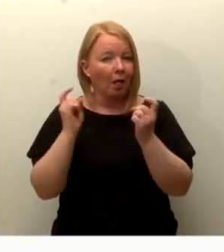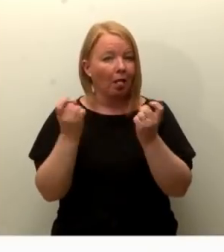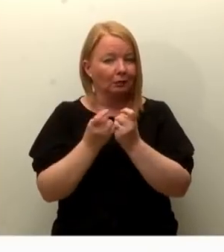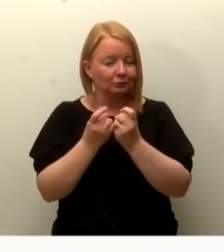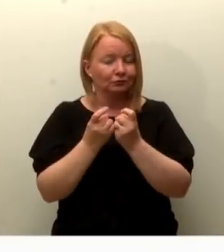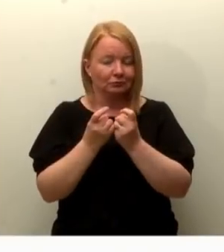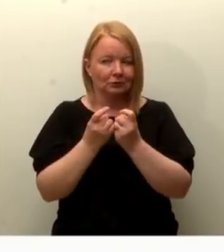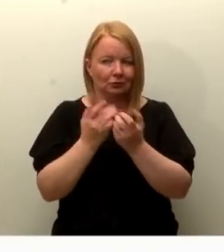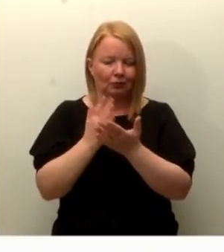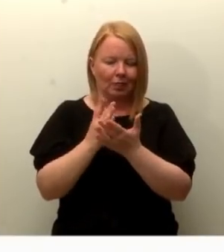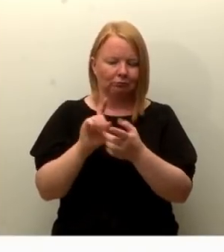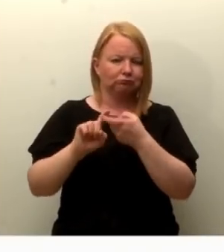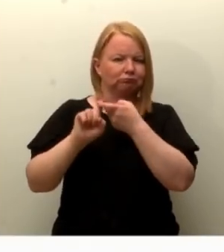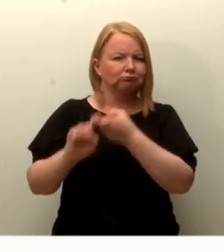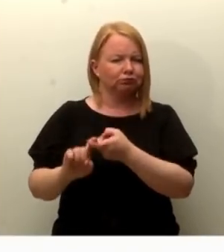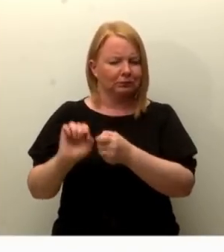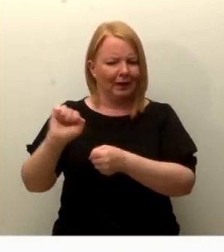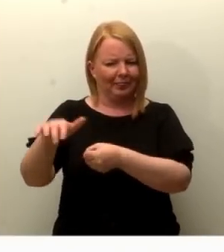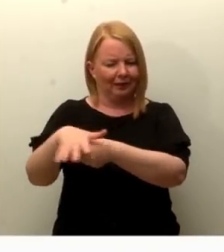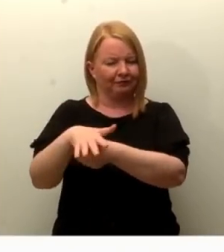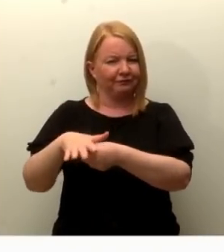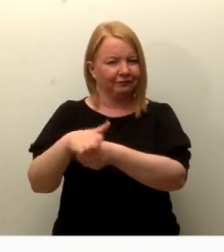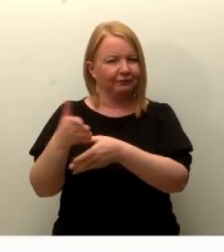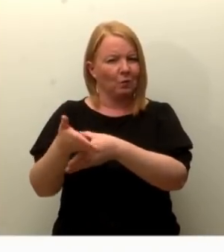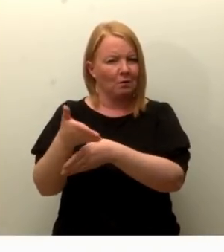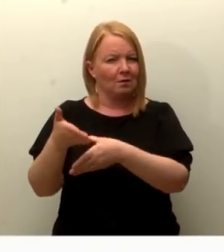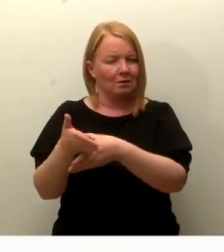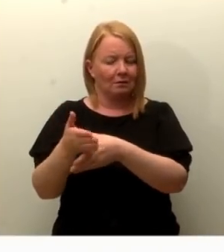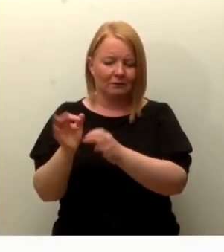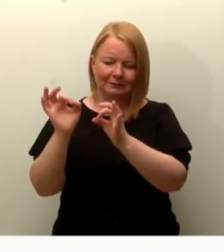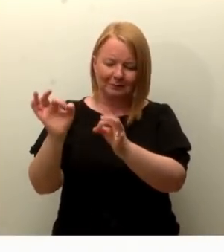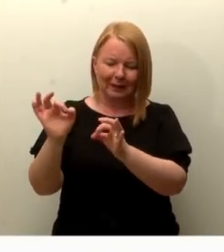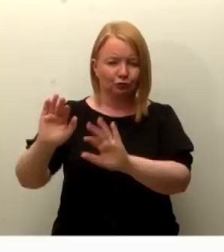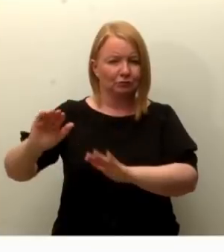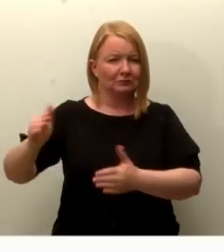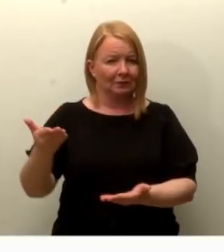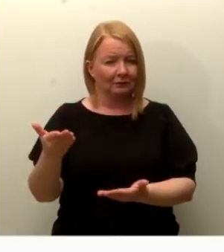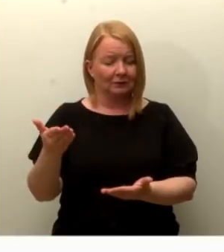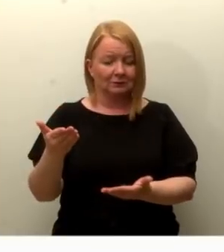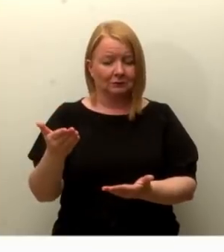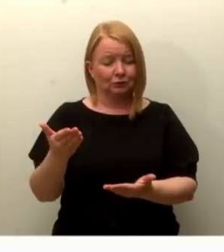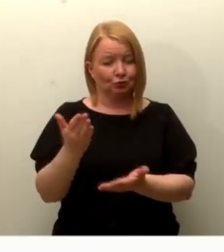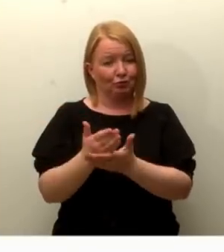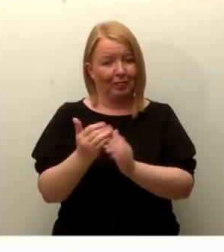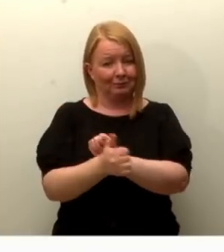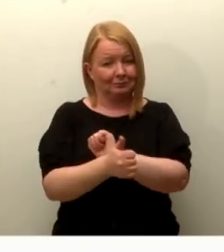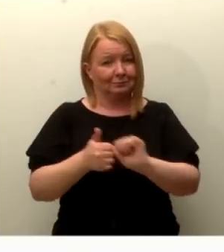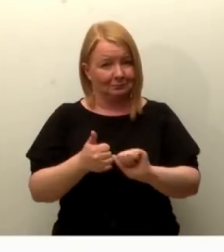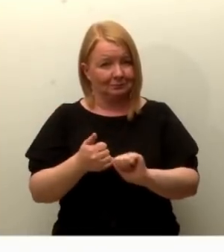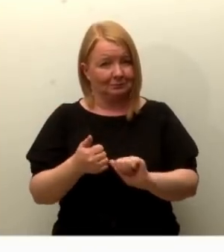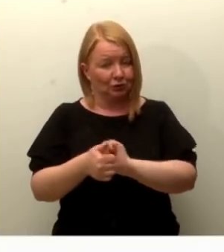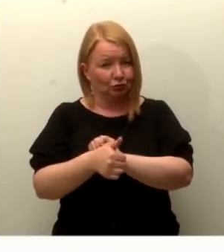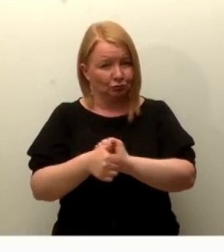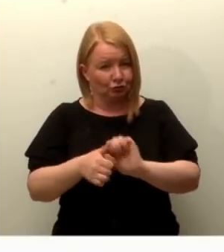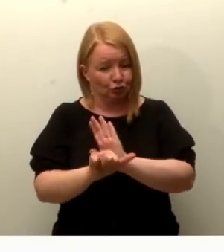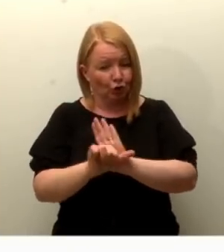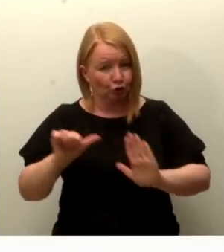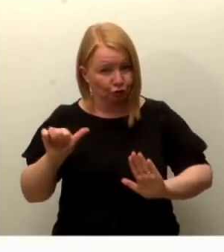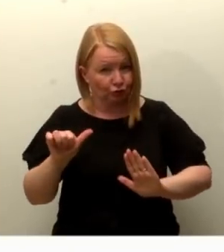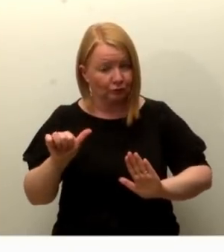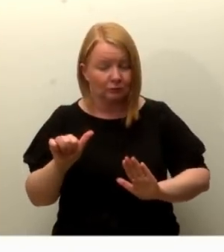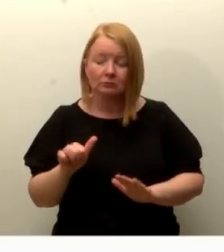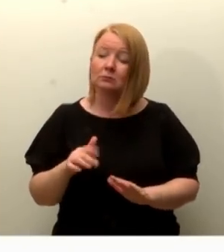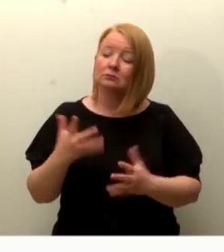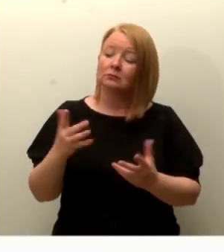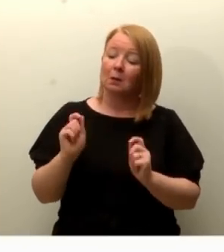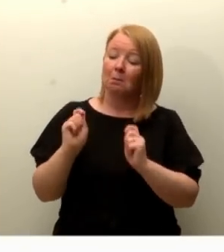achieved distinction in their field and rendered special service to the art and science of surgery. In awarding the